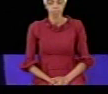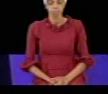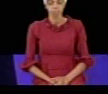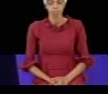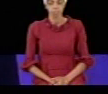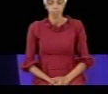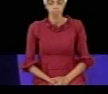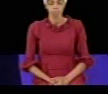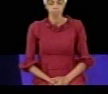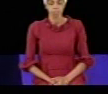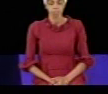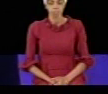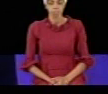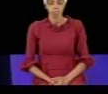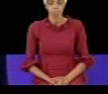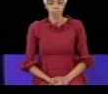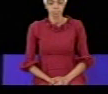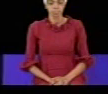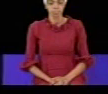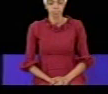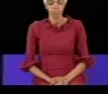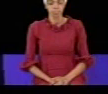may.